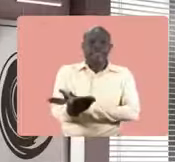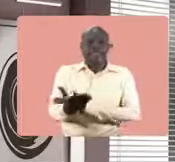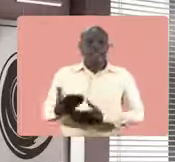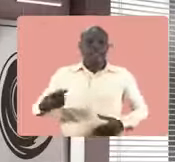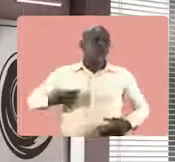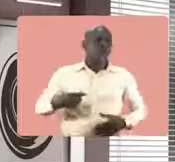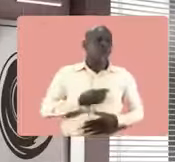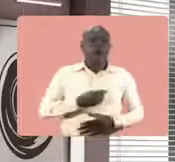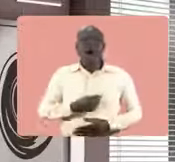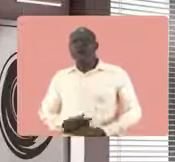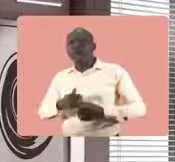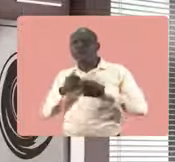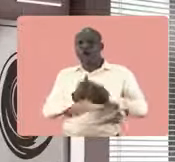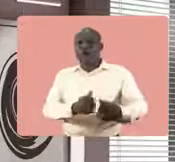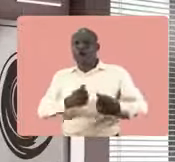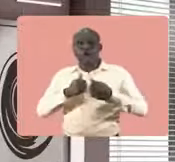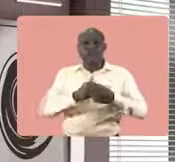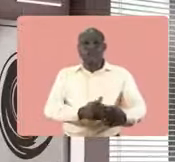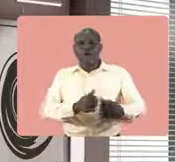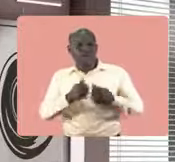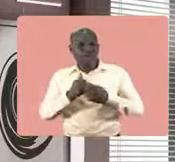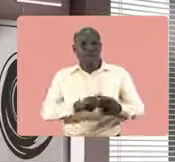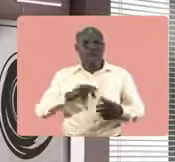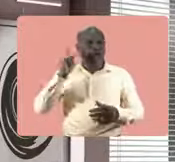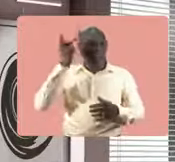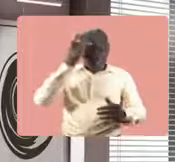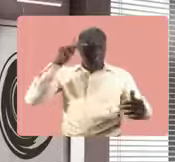di politics ye chisa.